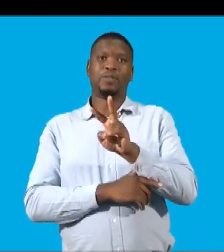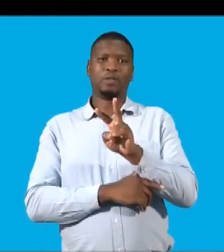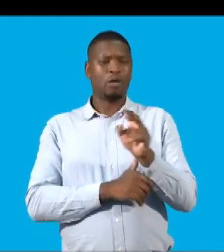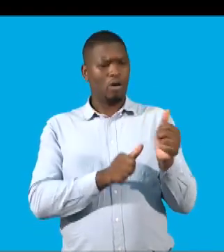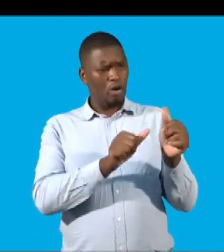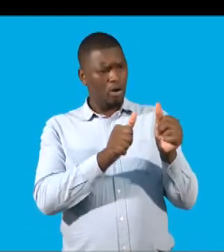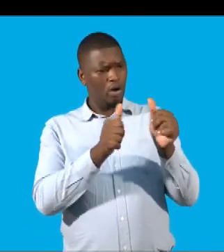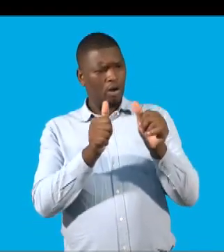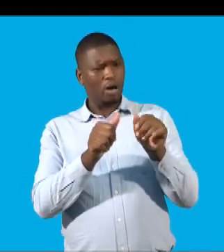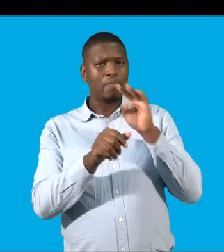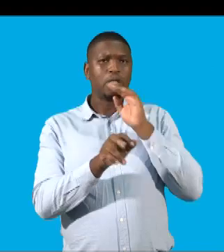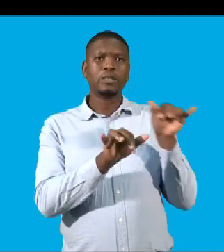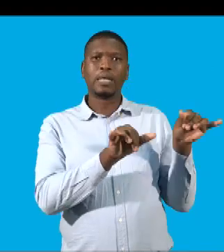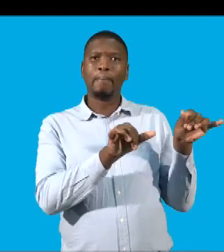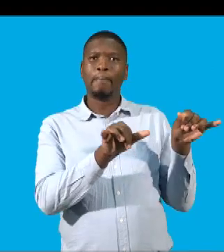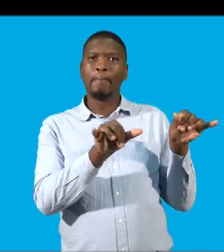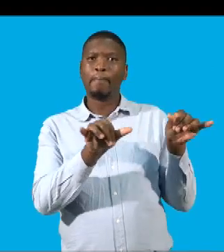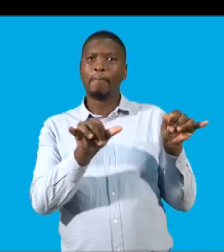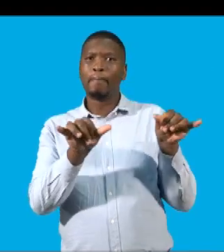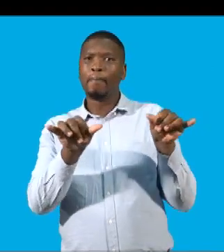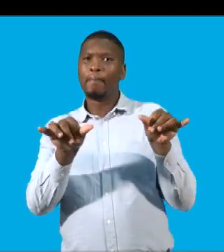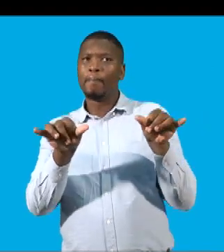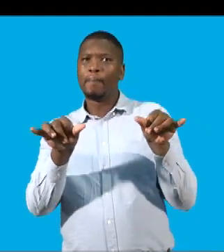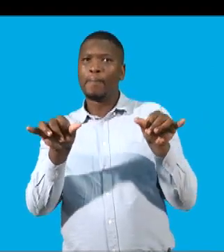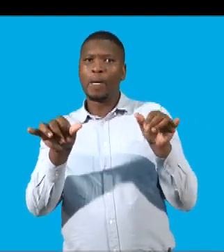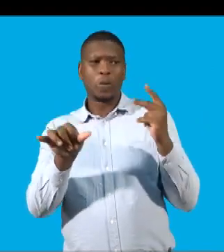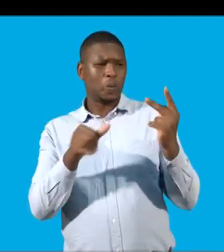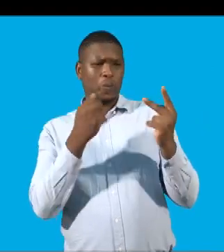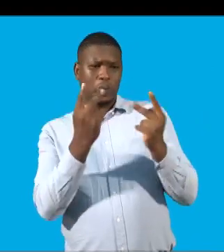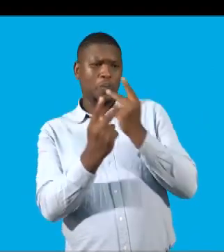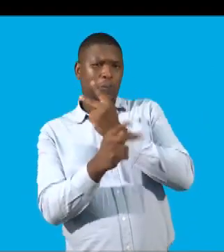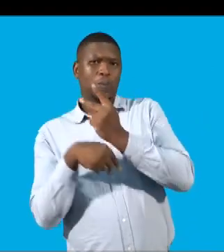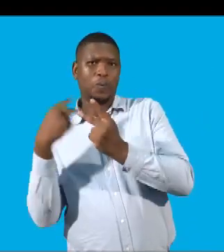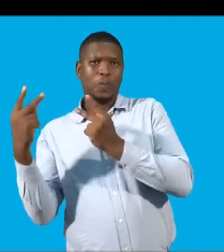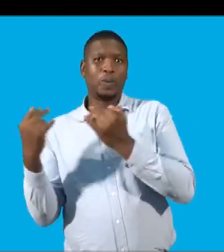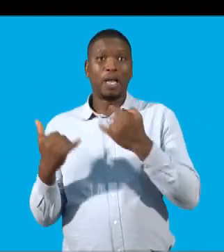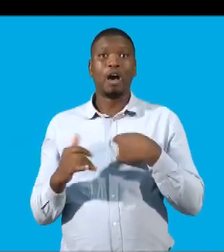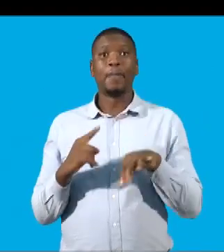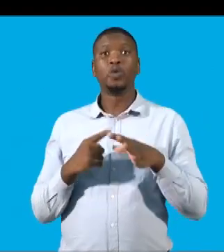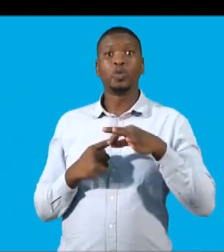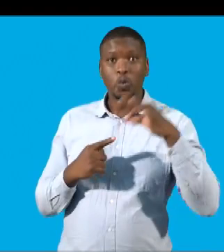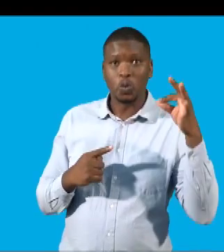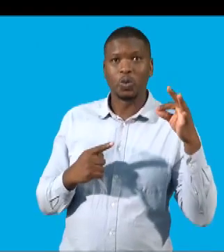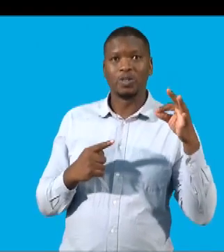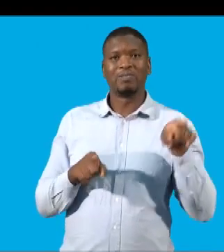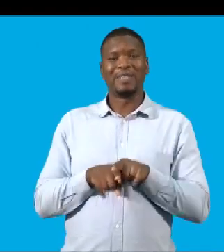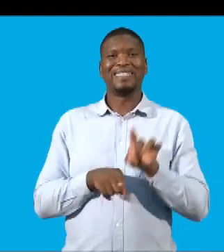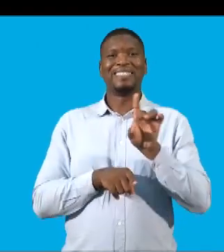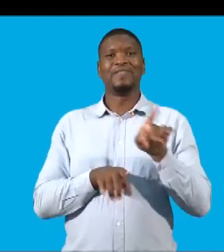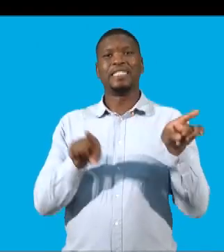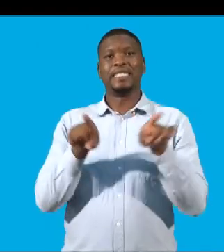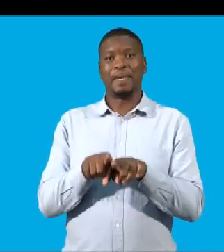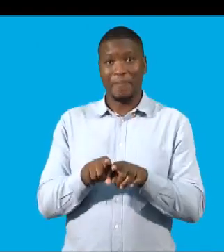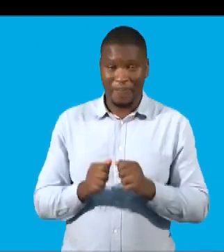As we can see, that is a common difference, which means we need to choose a formula that has a common